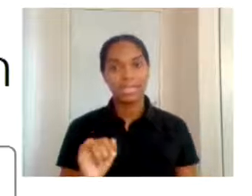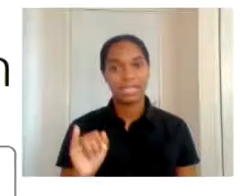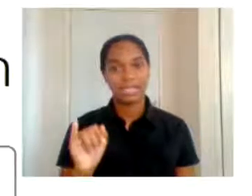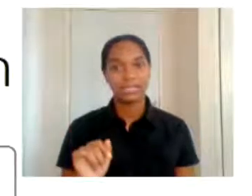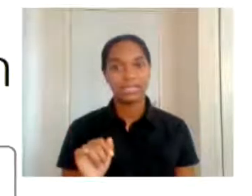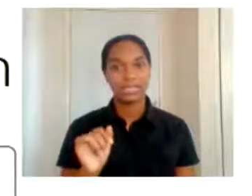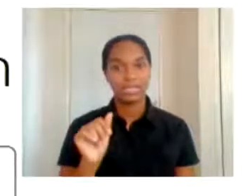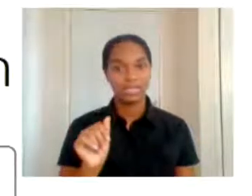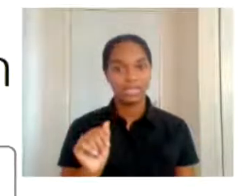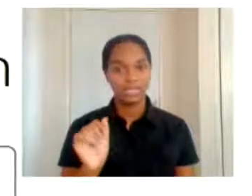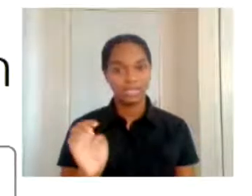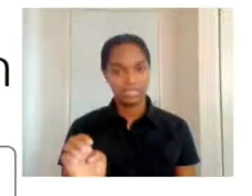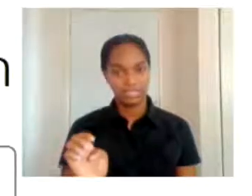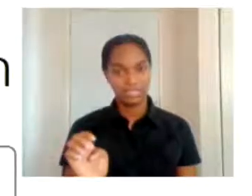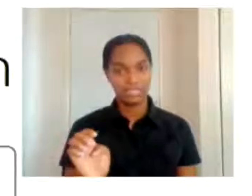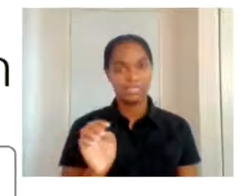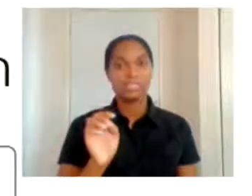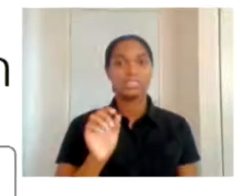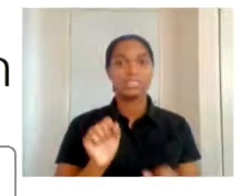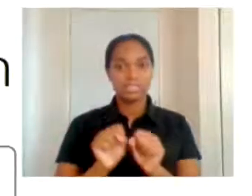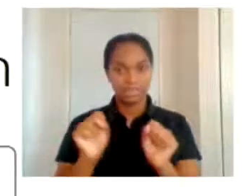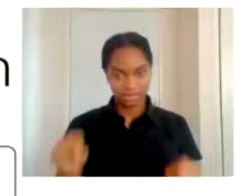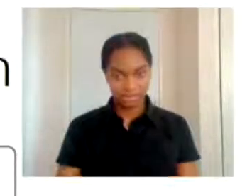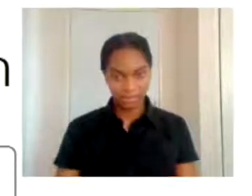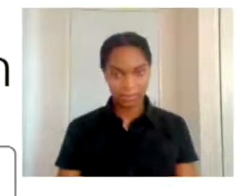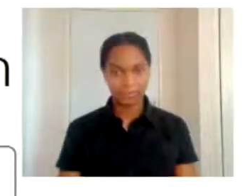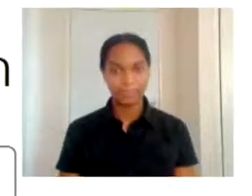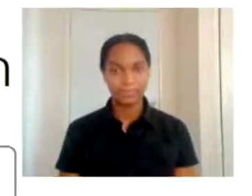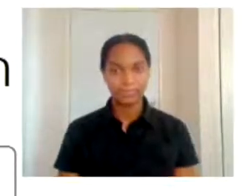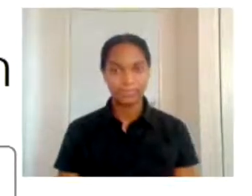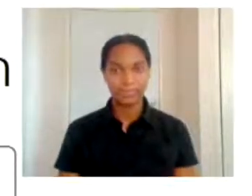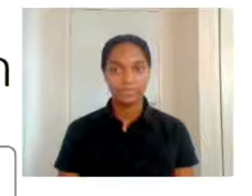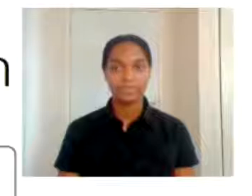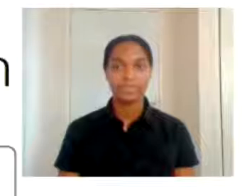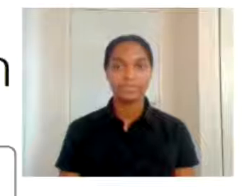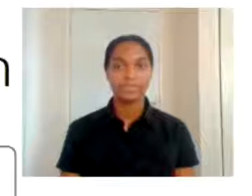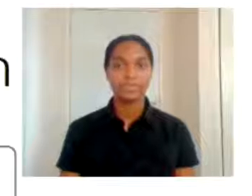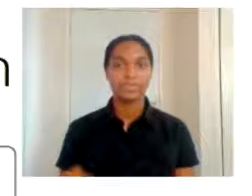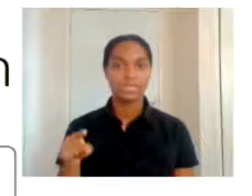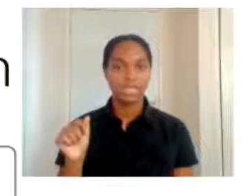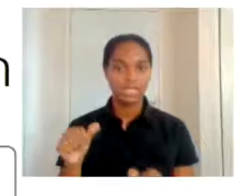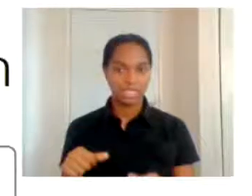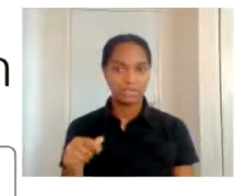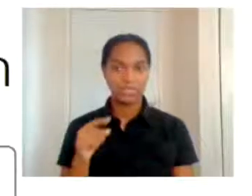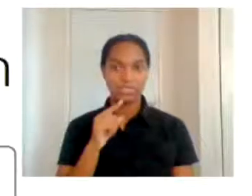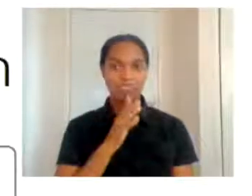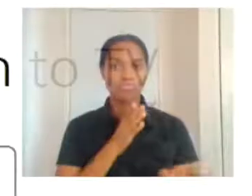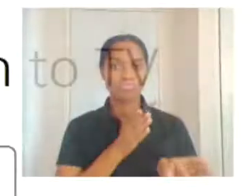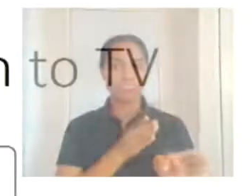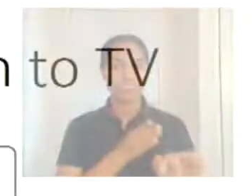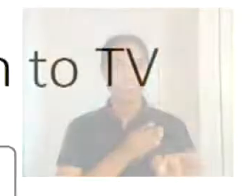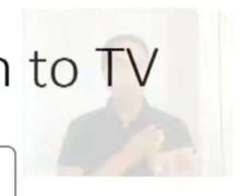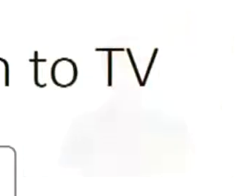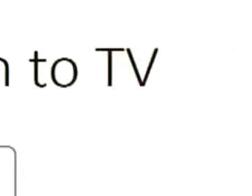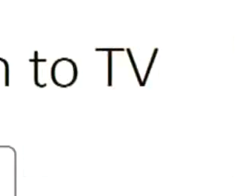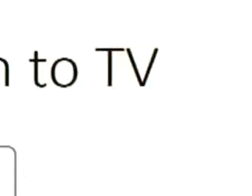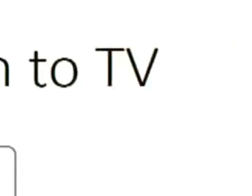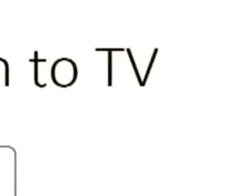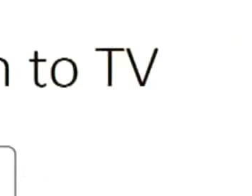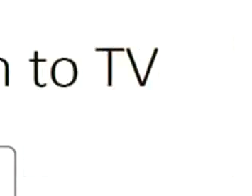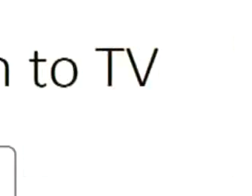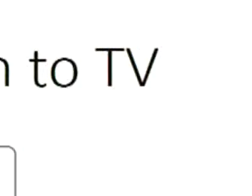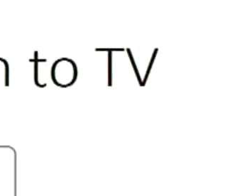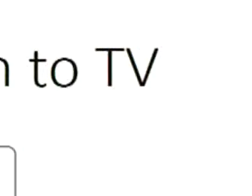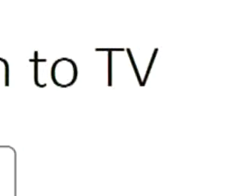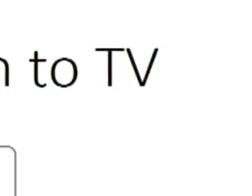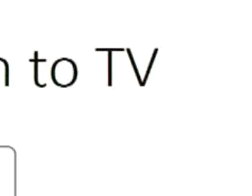AEA system, or the routing capability is a core function. But at the same time, we have to